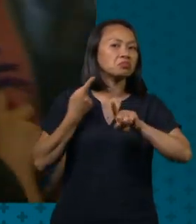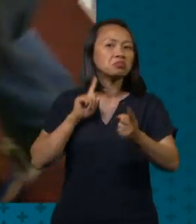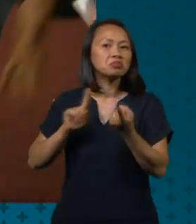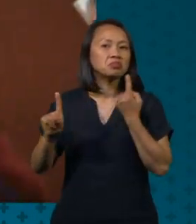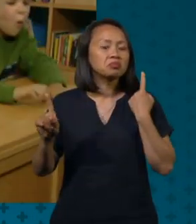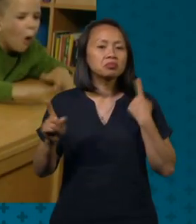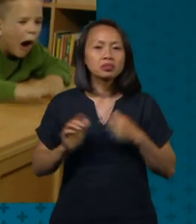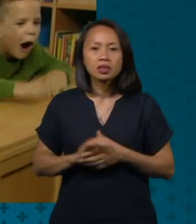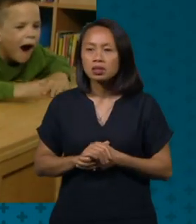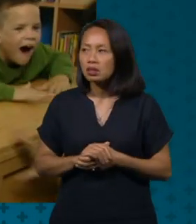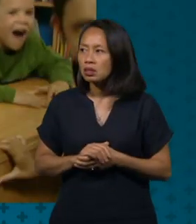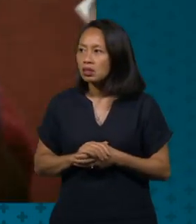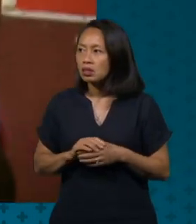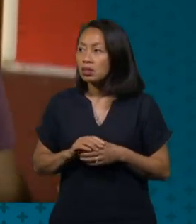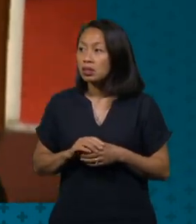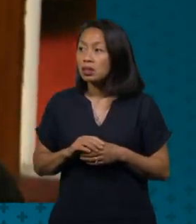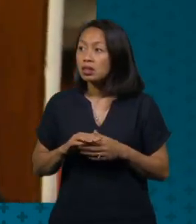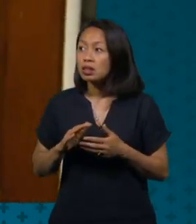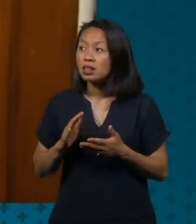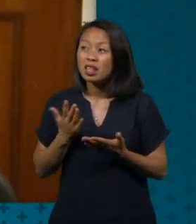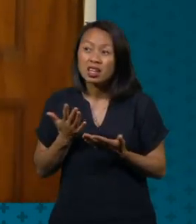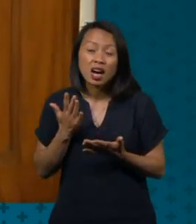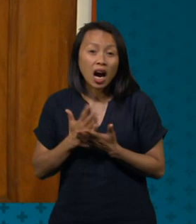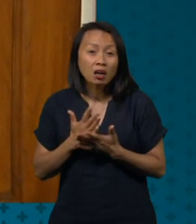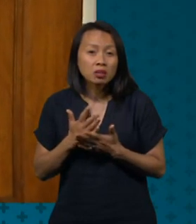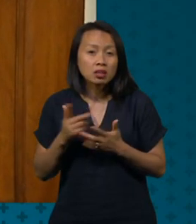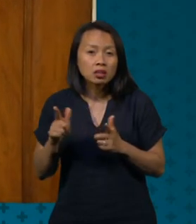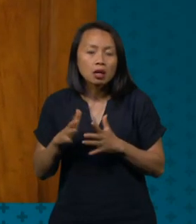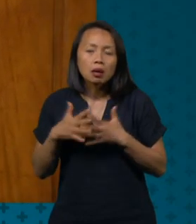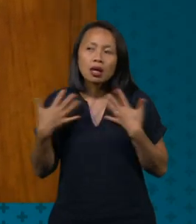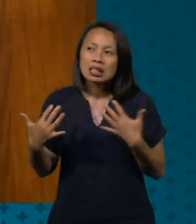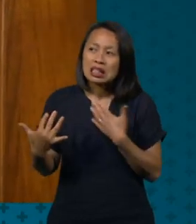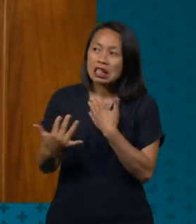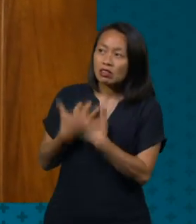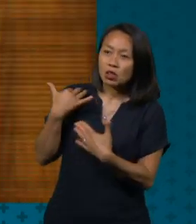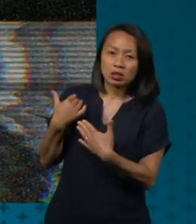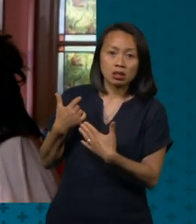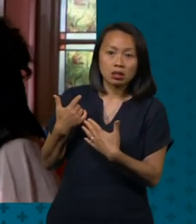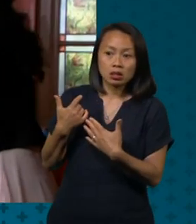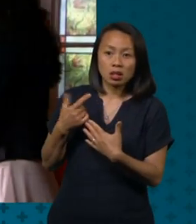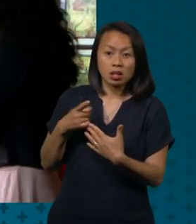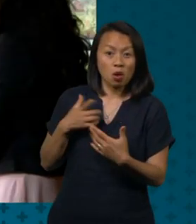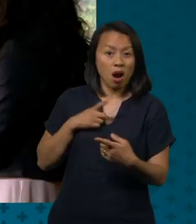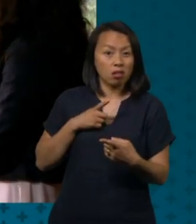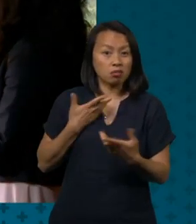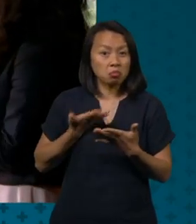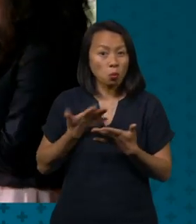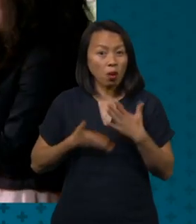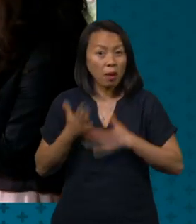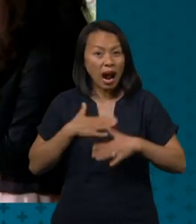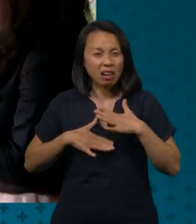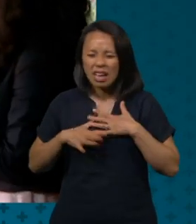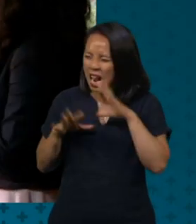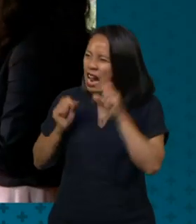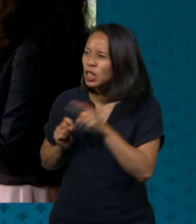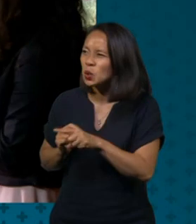But all the same, she's still been a massive influence on the way I behave. I hate Justine Littlewood! Well, what's this? It's all me,